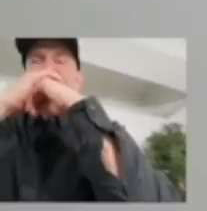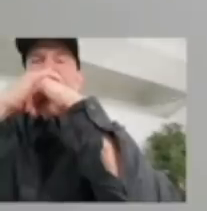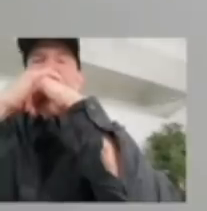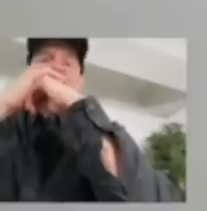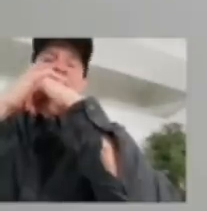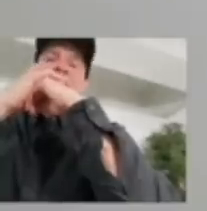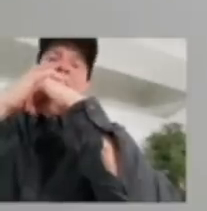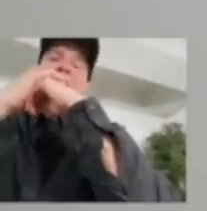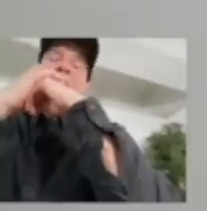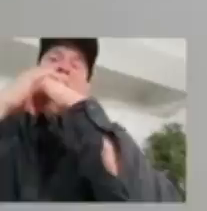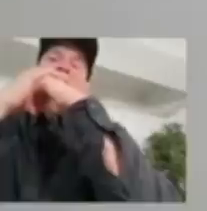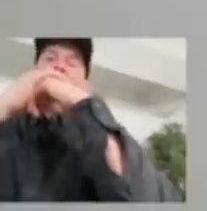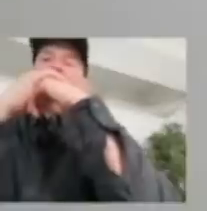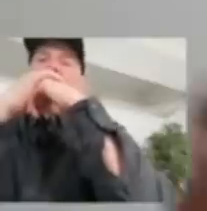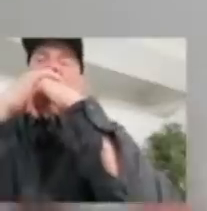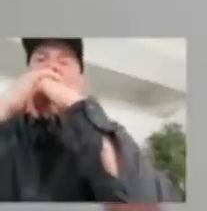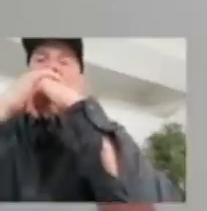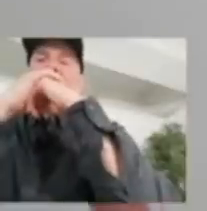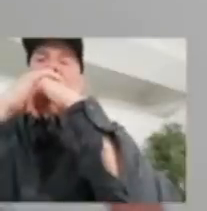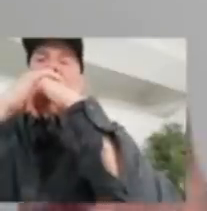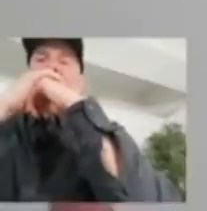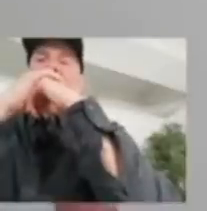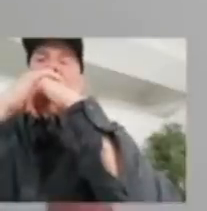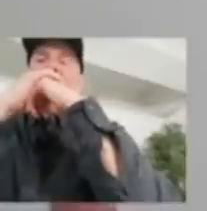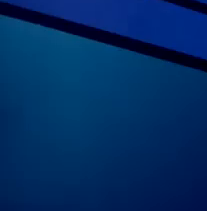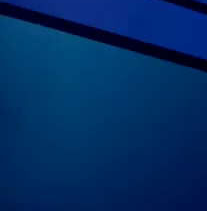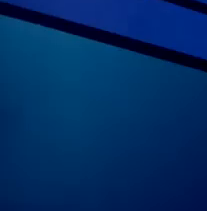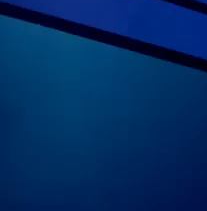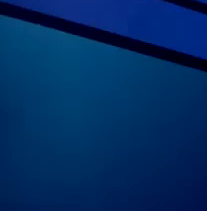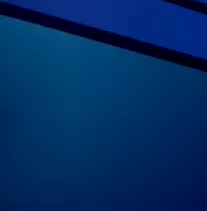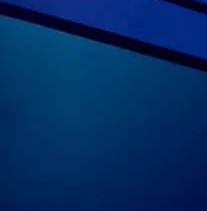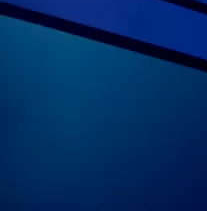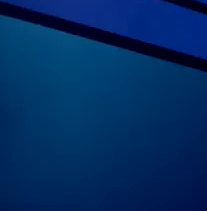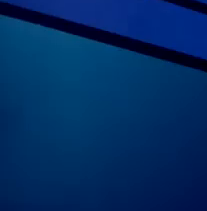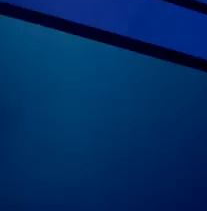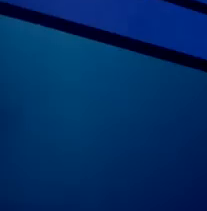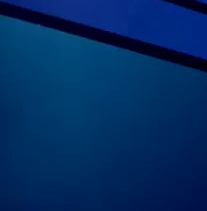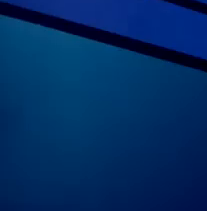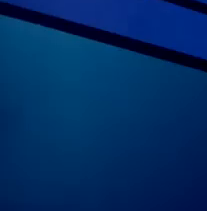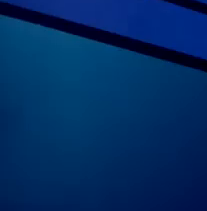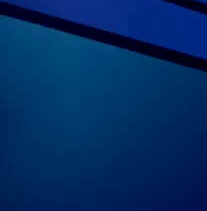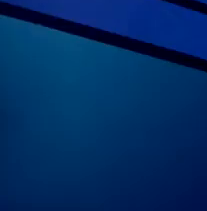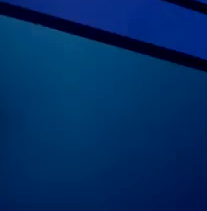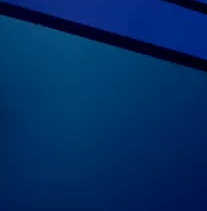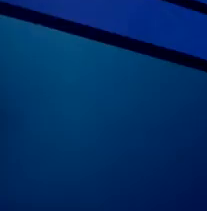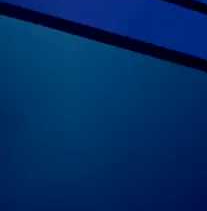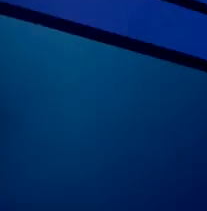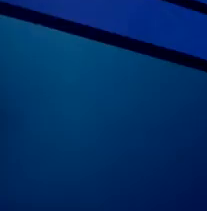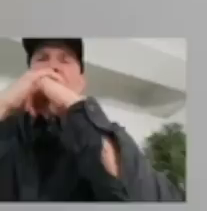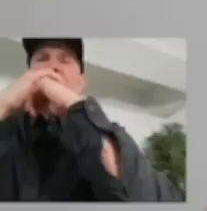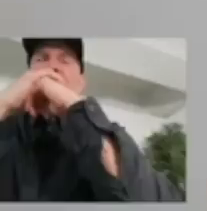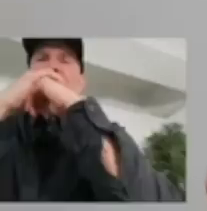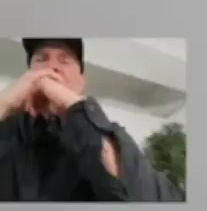the McLaren gearbox, certainly in terms of the rear casing and the rear suspension, because the pull rod's in a completely different position to what it would